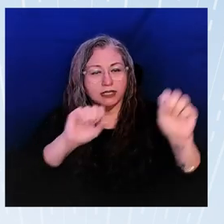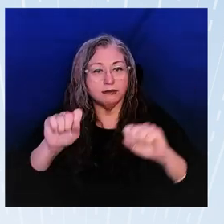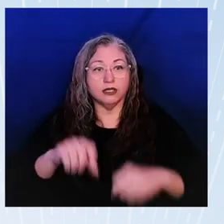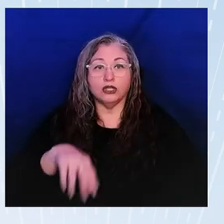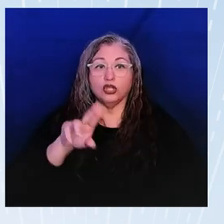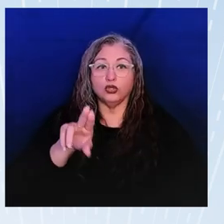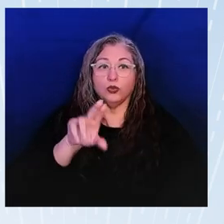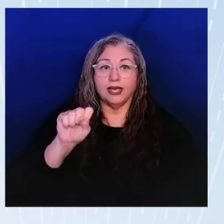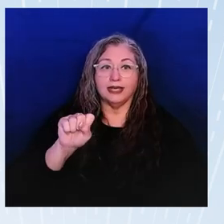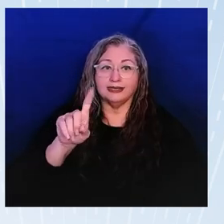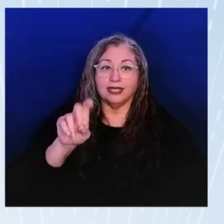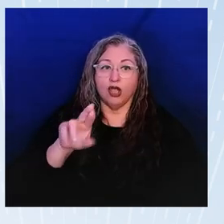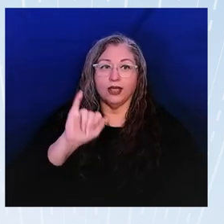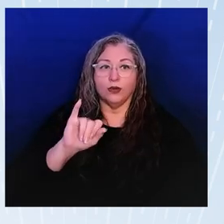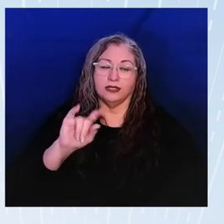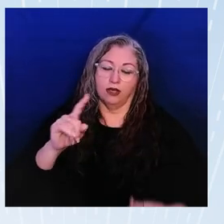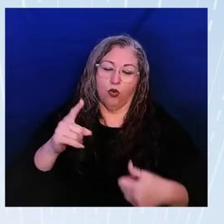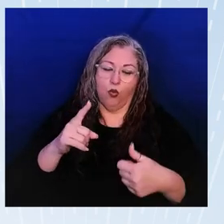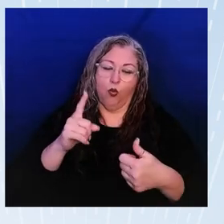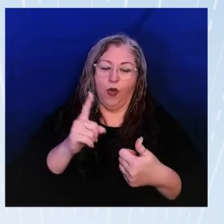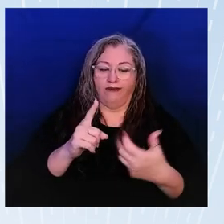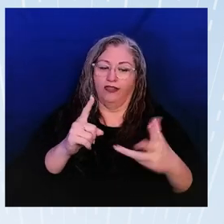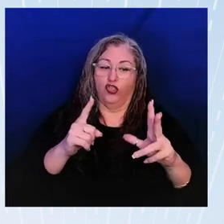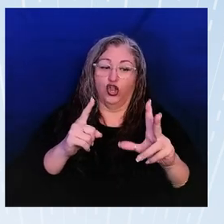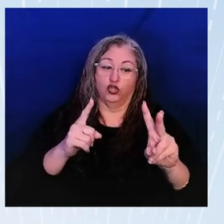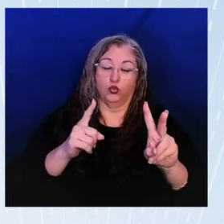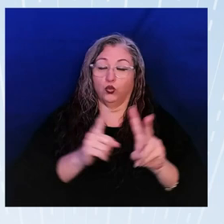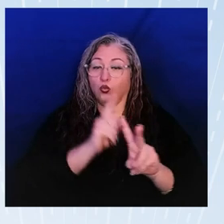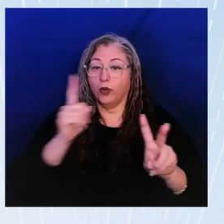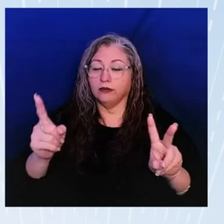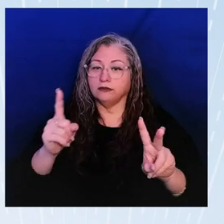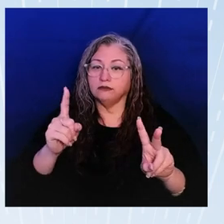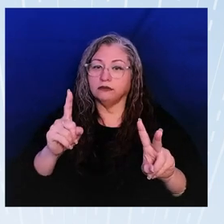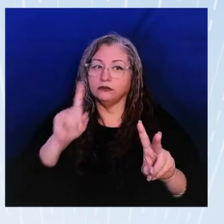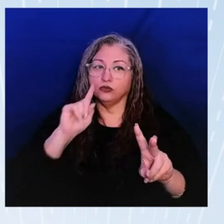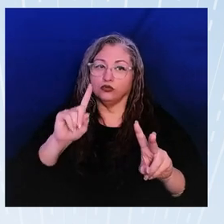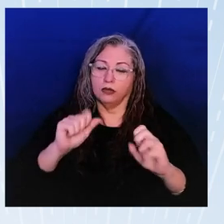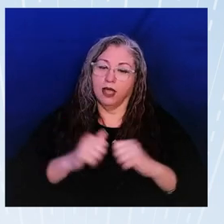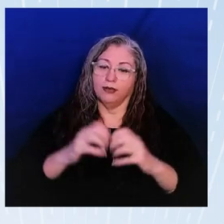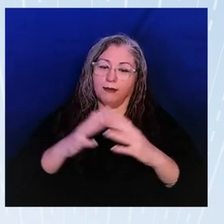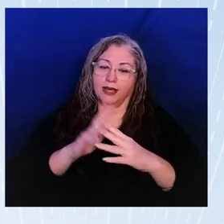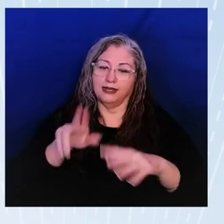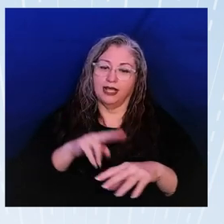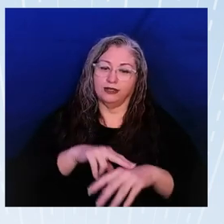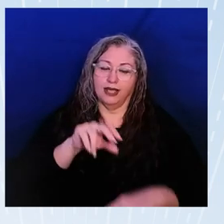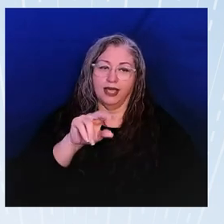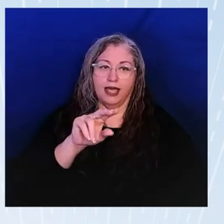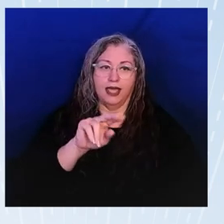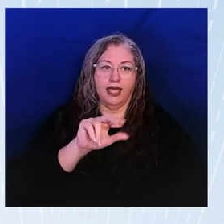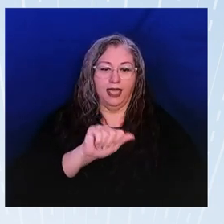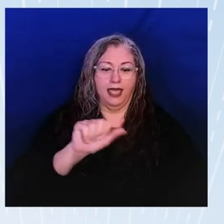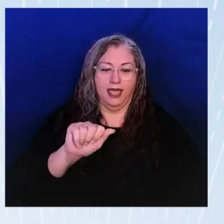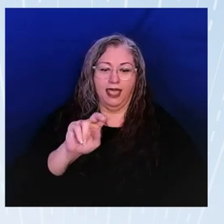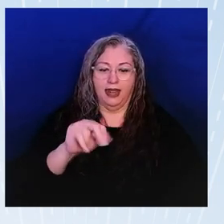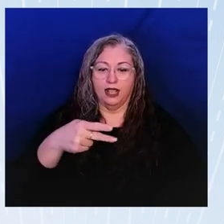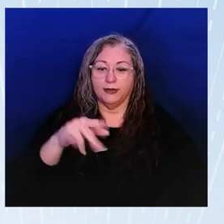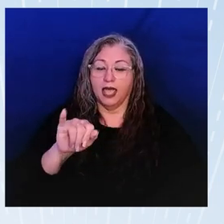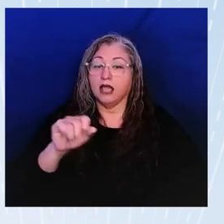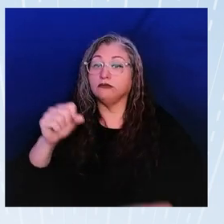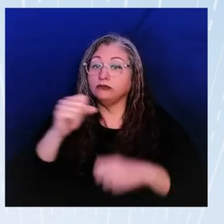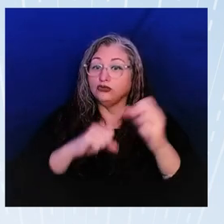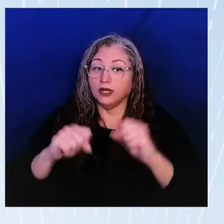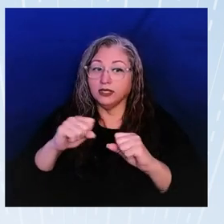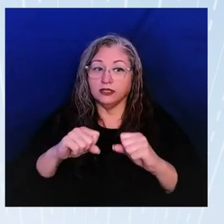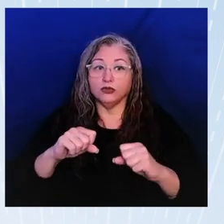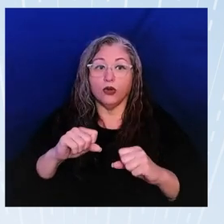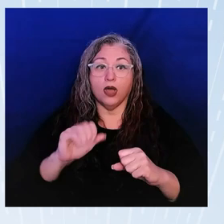32 federal agencies that created action plans to implement the administration's national AA and NHPI strategy. Our plan